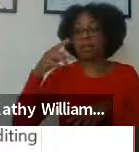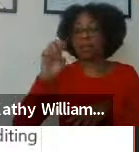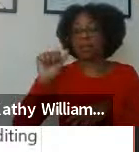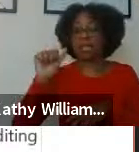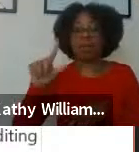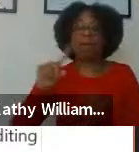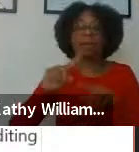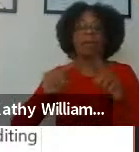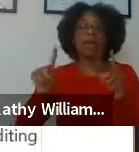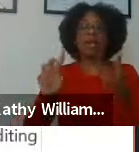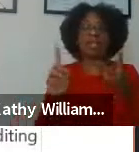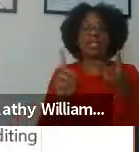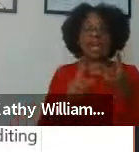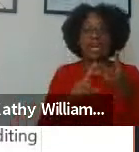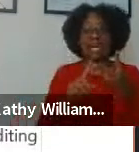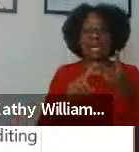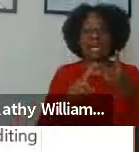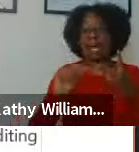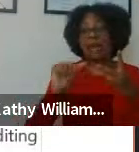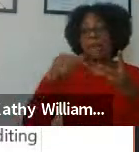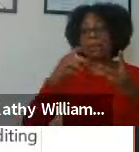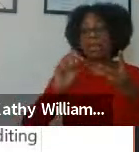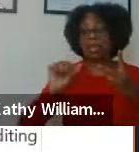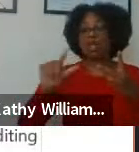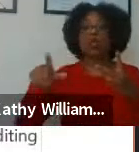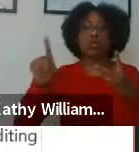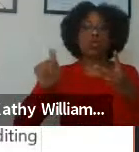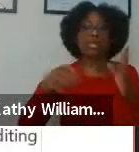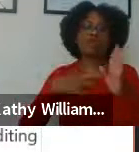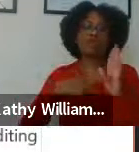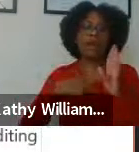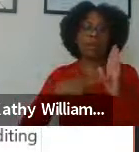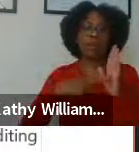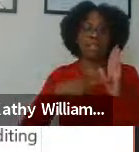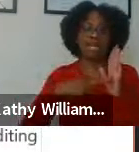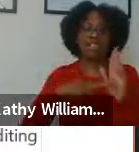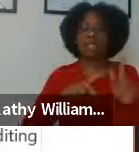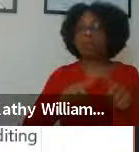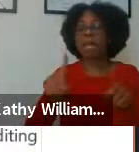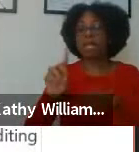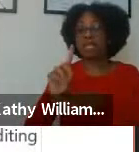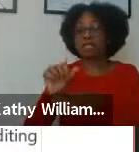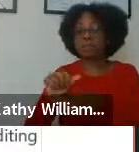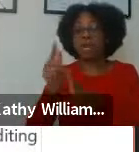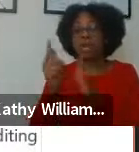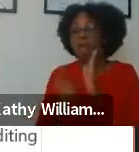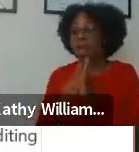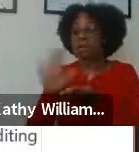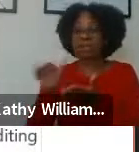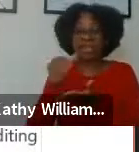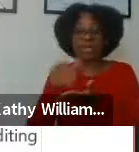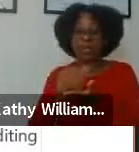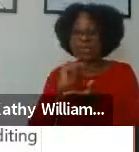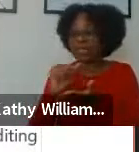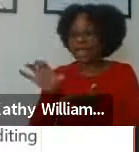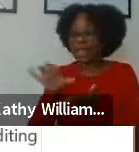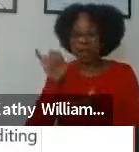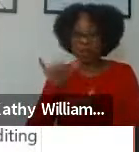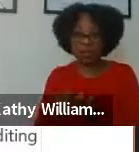do need representation. However, that's not something that the Disability Law Center does.